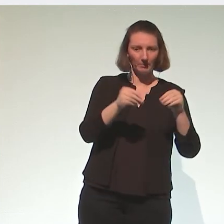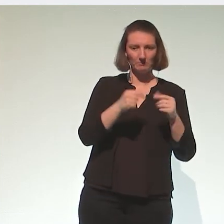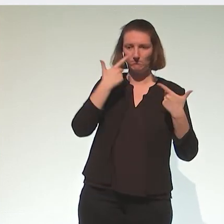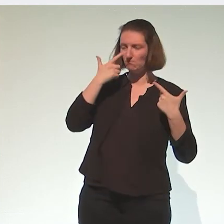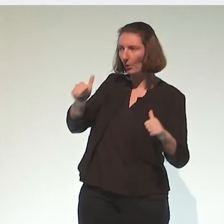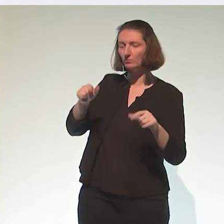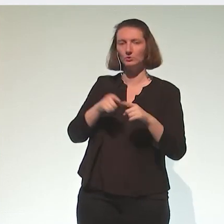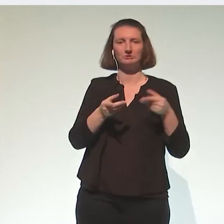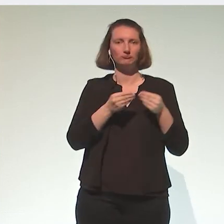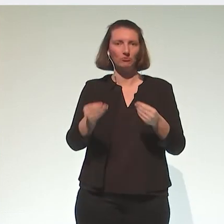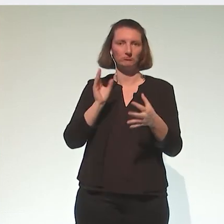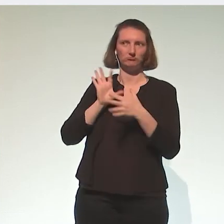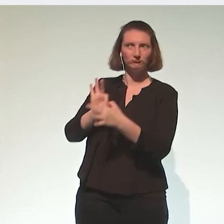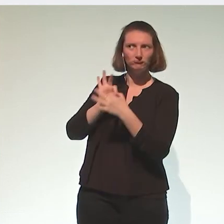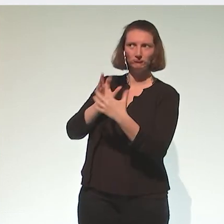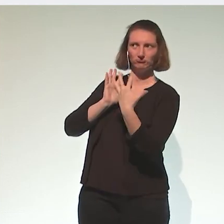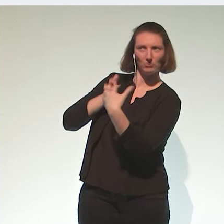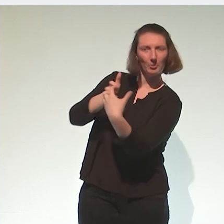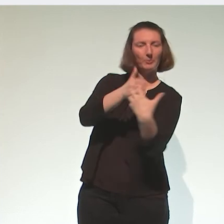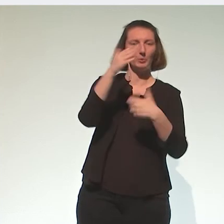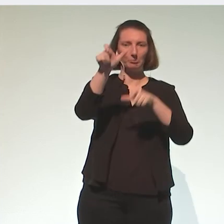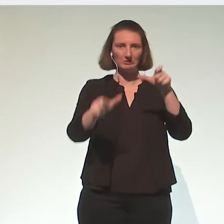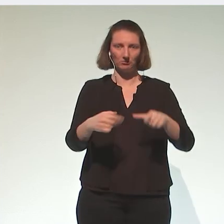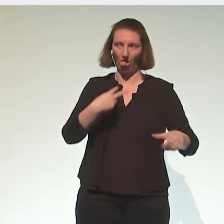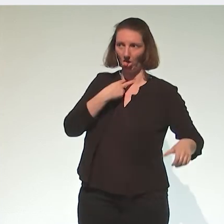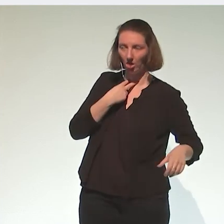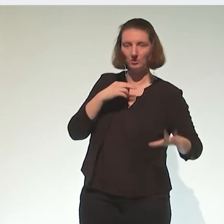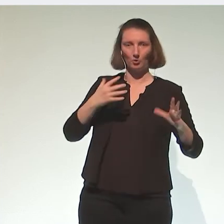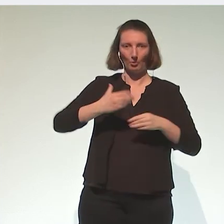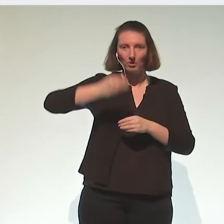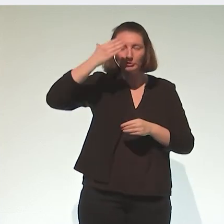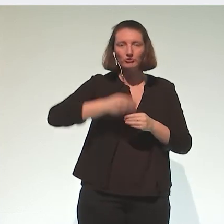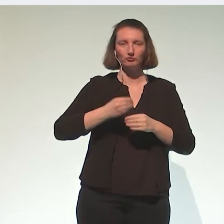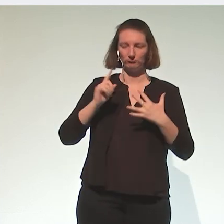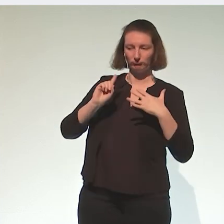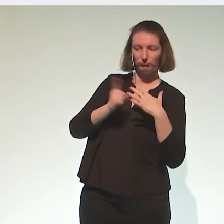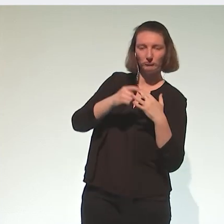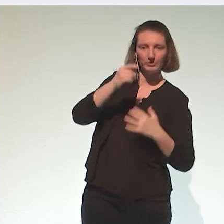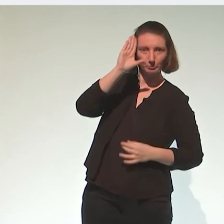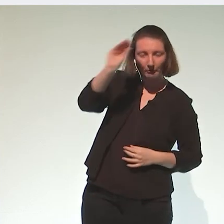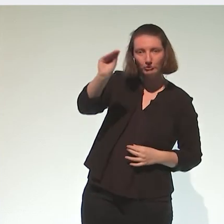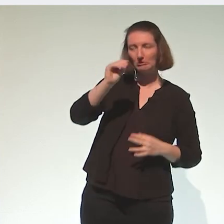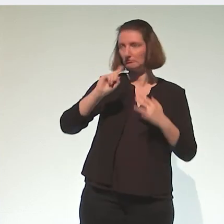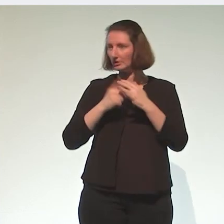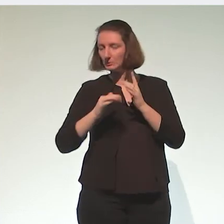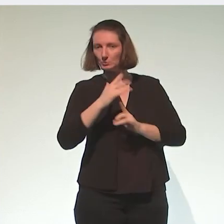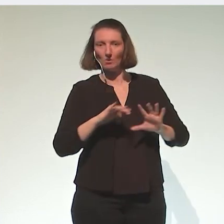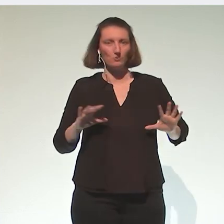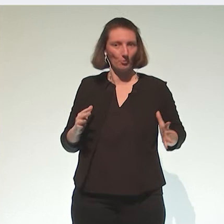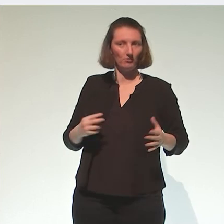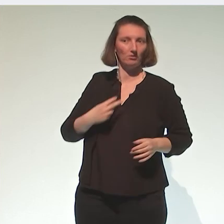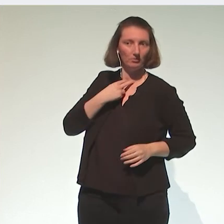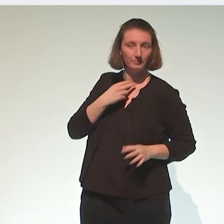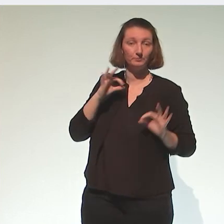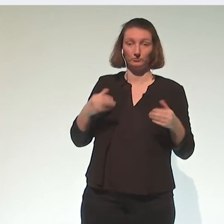tangible disorders that afflicts the family, inflicts the person's relationship with other people, his learning pathways and